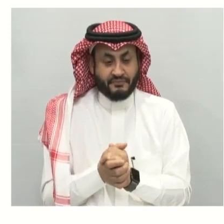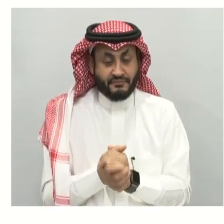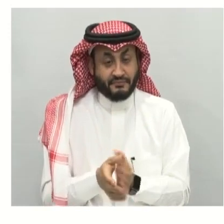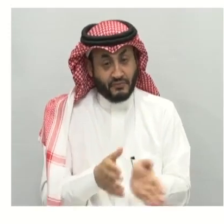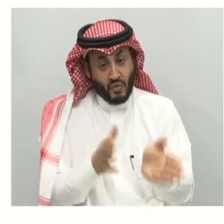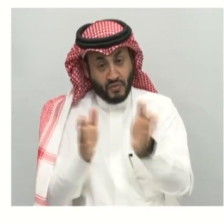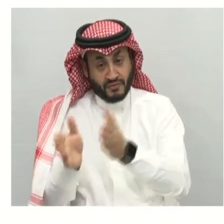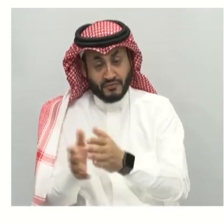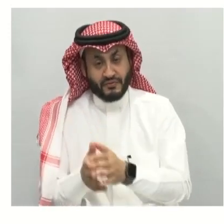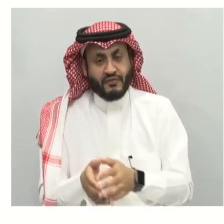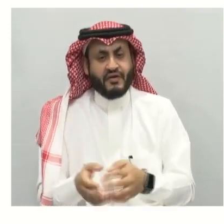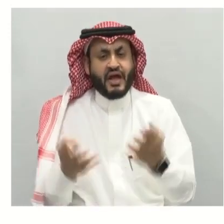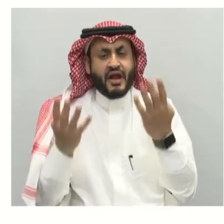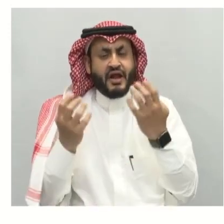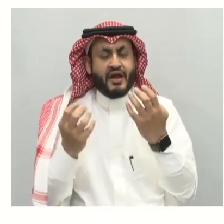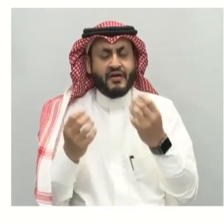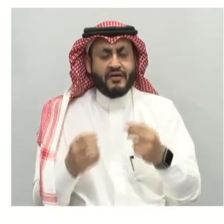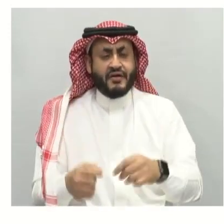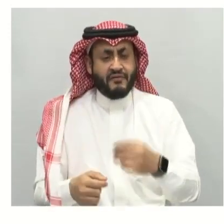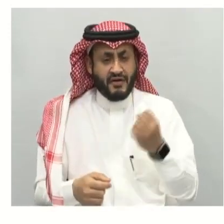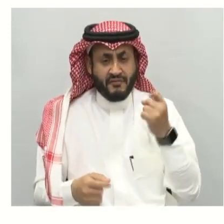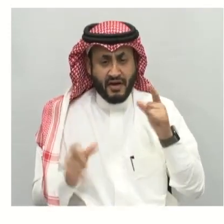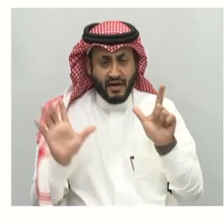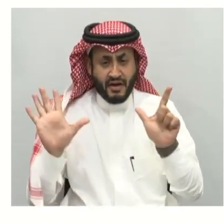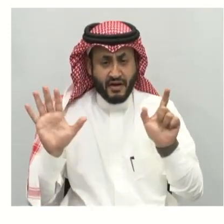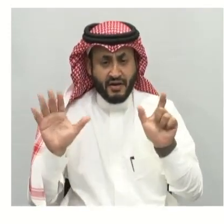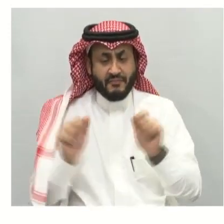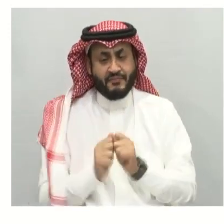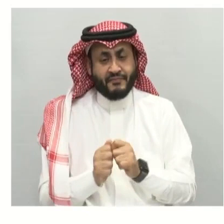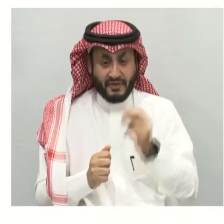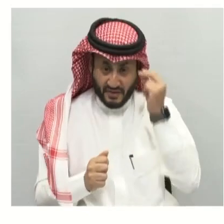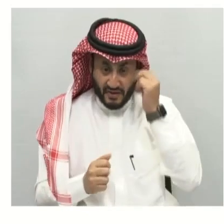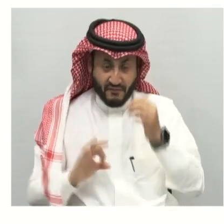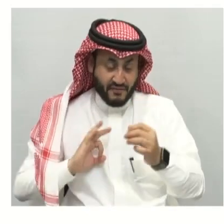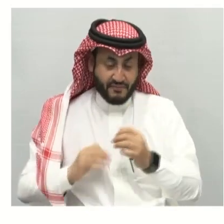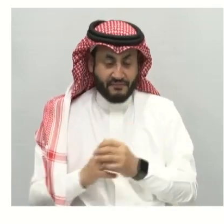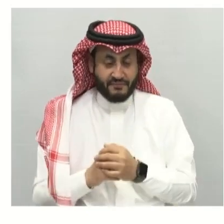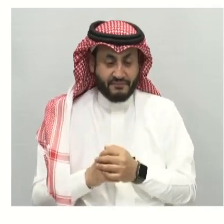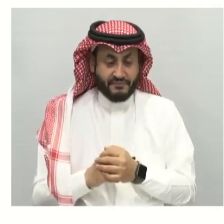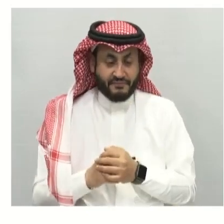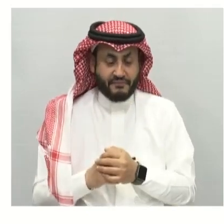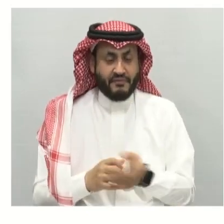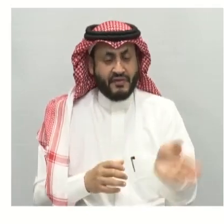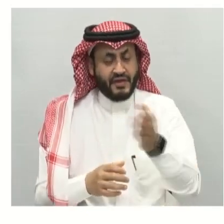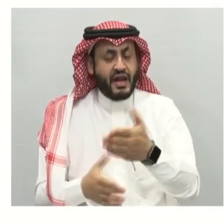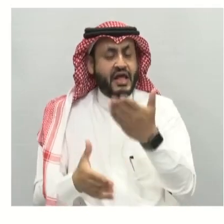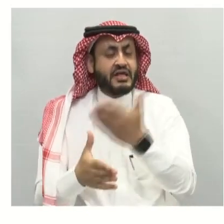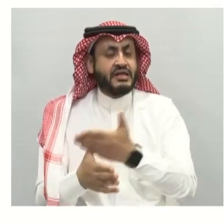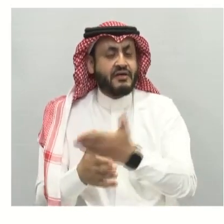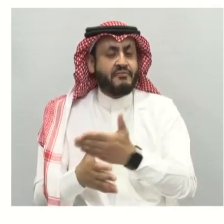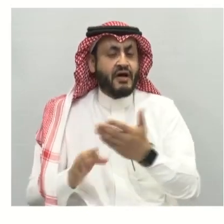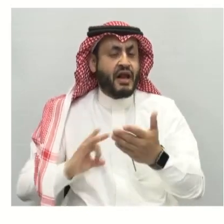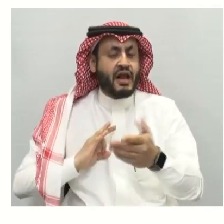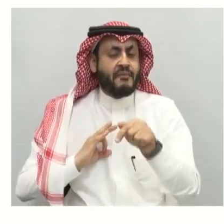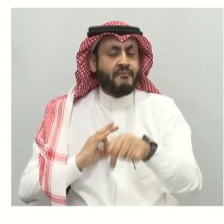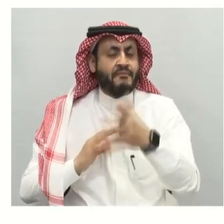Also, we learned to say what day of the week we like. Also, we talked about why.